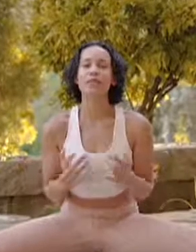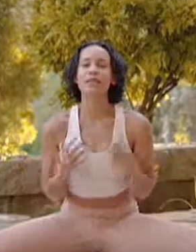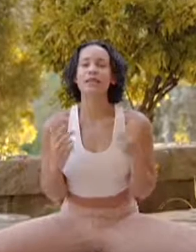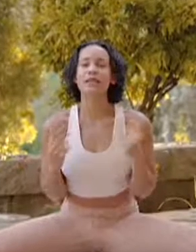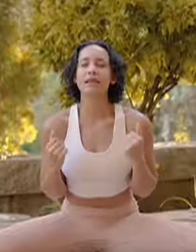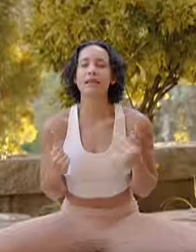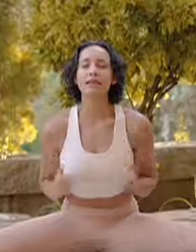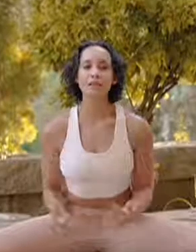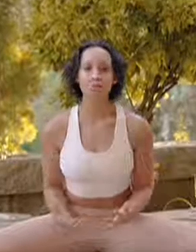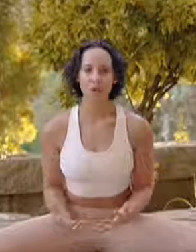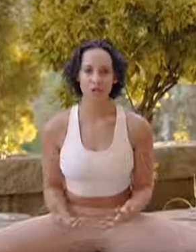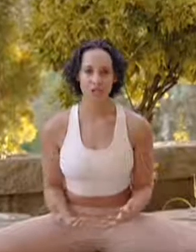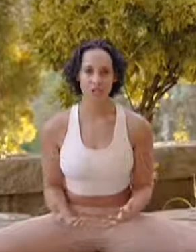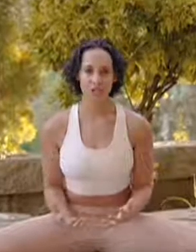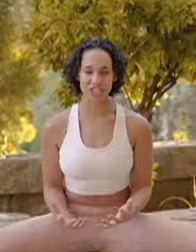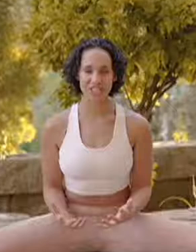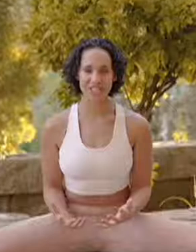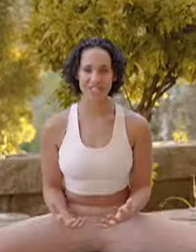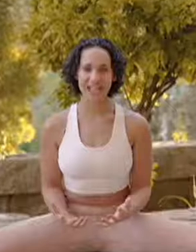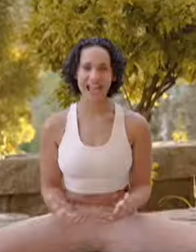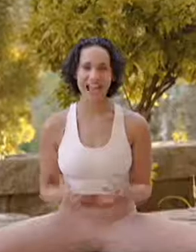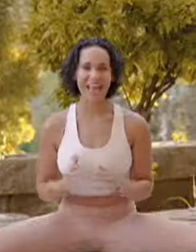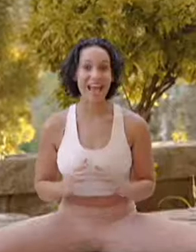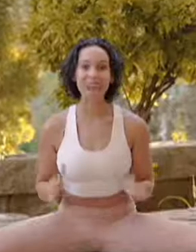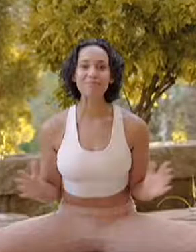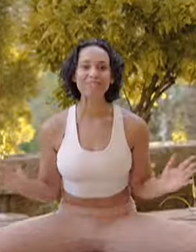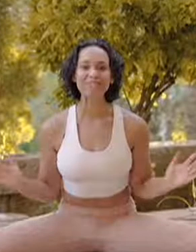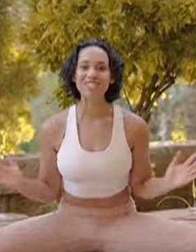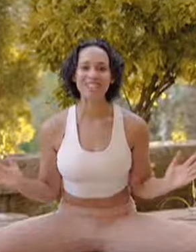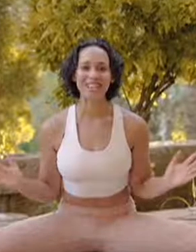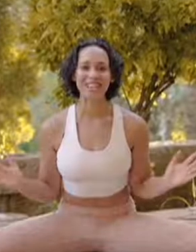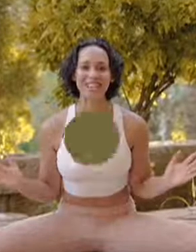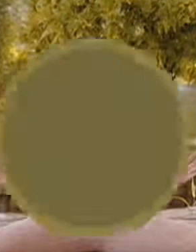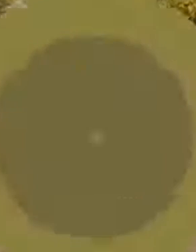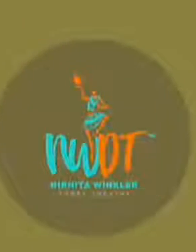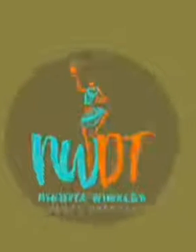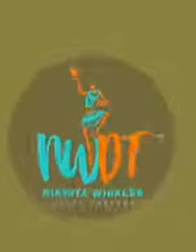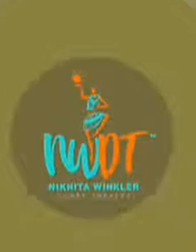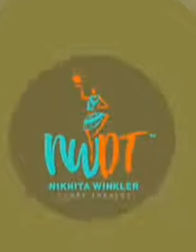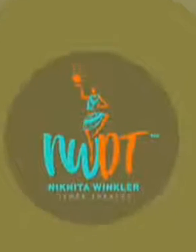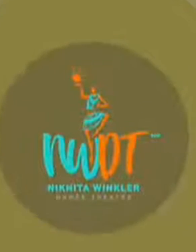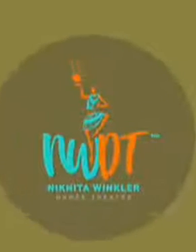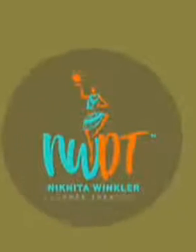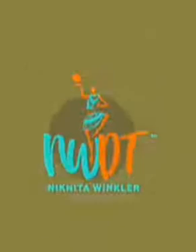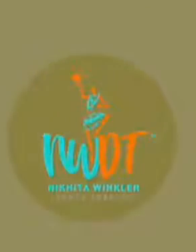forget to breathe into your stretches and happy stretching.